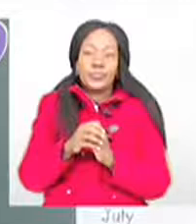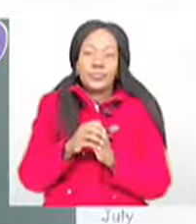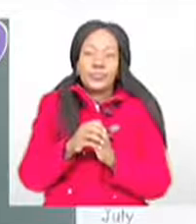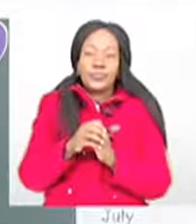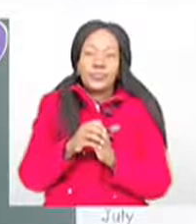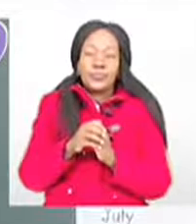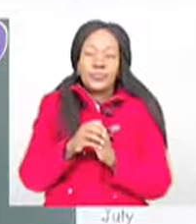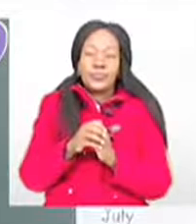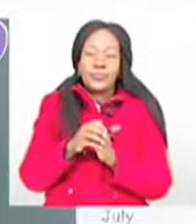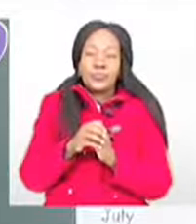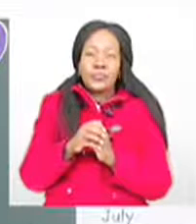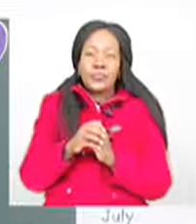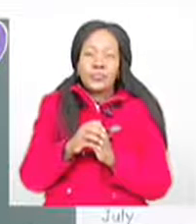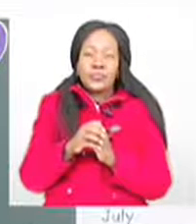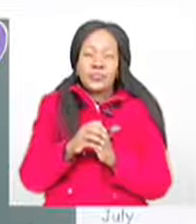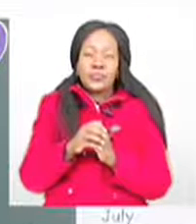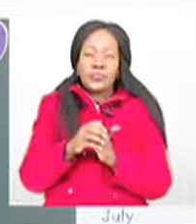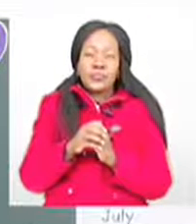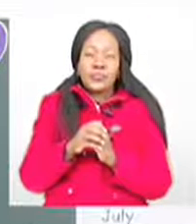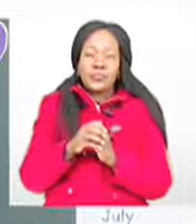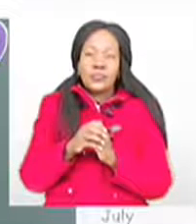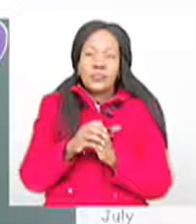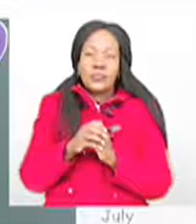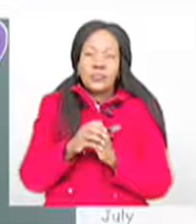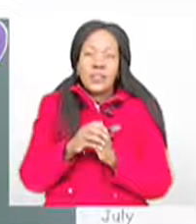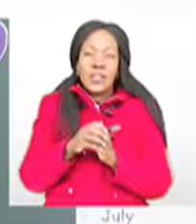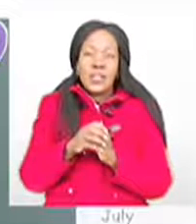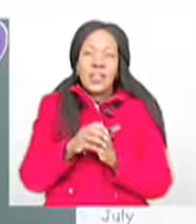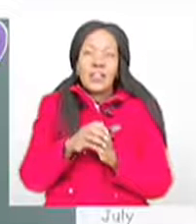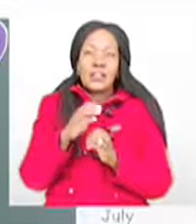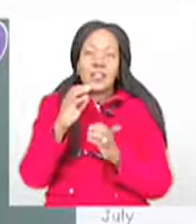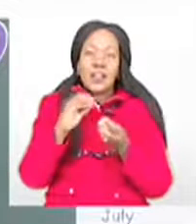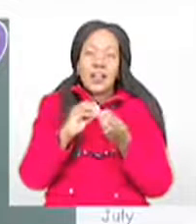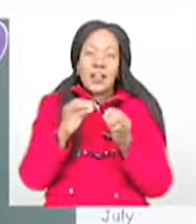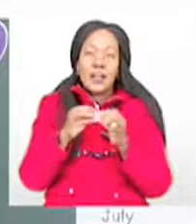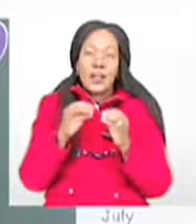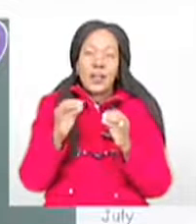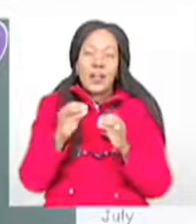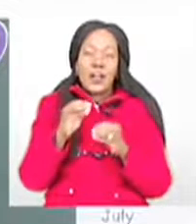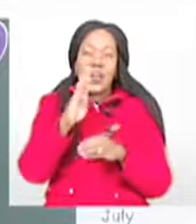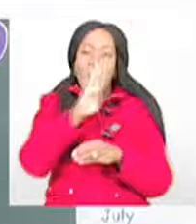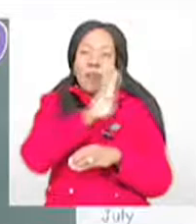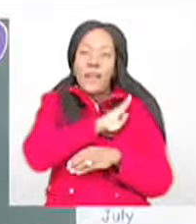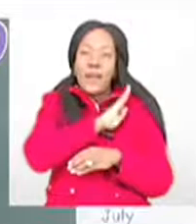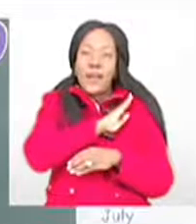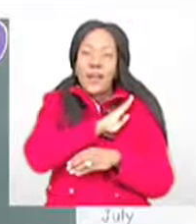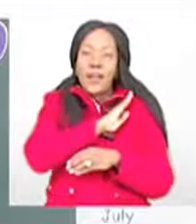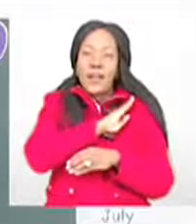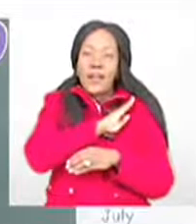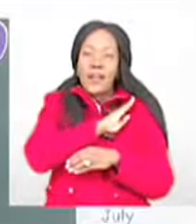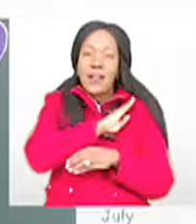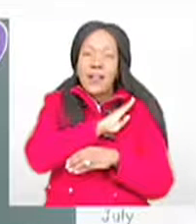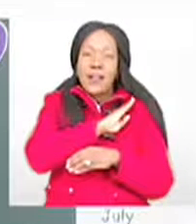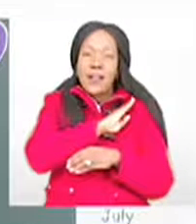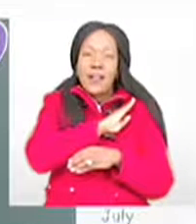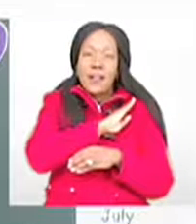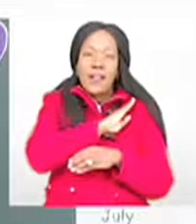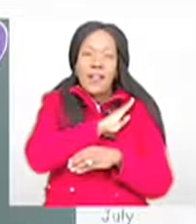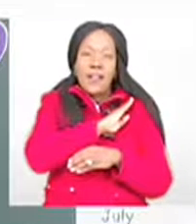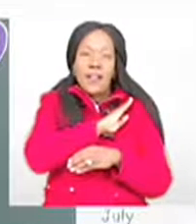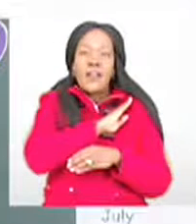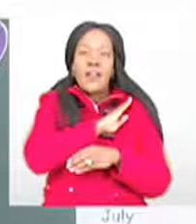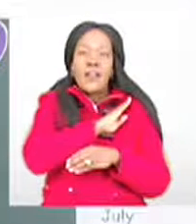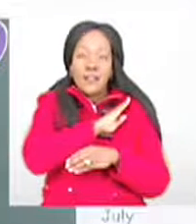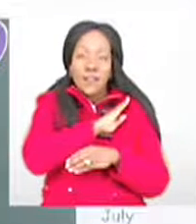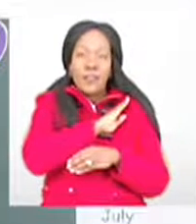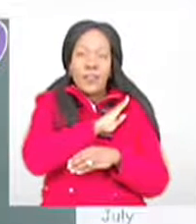more. Here is color number 4. It is brown, and there is